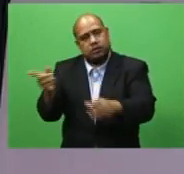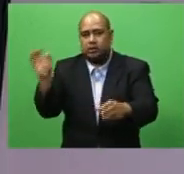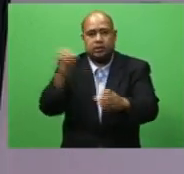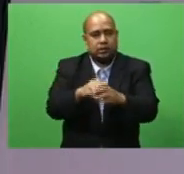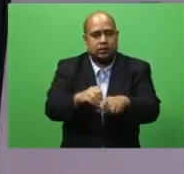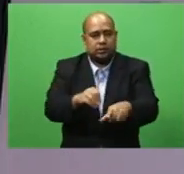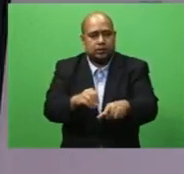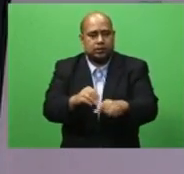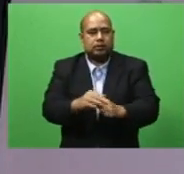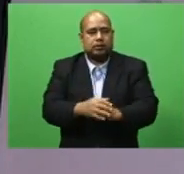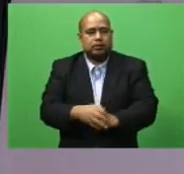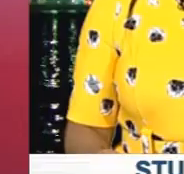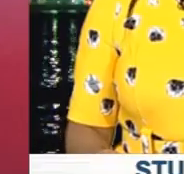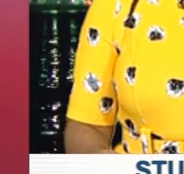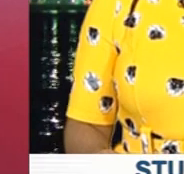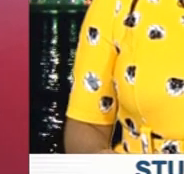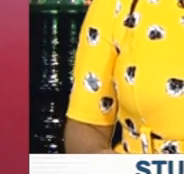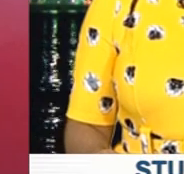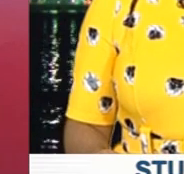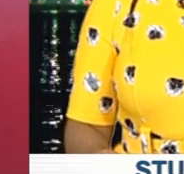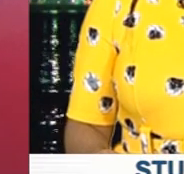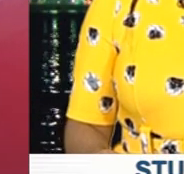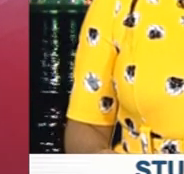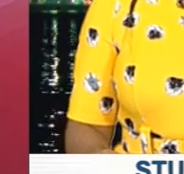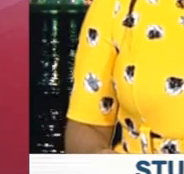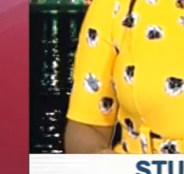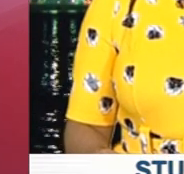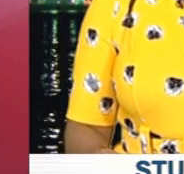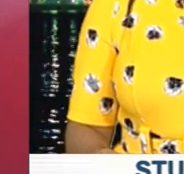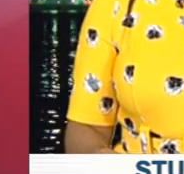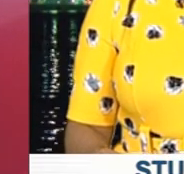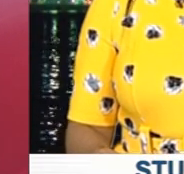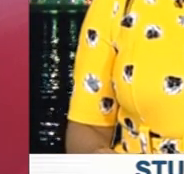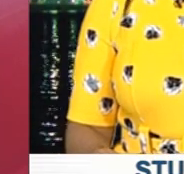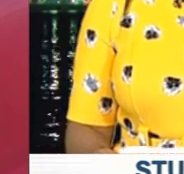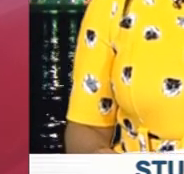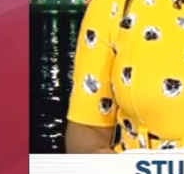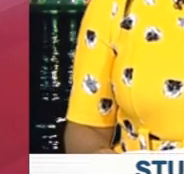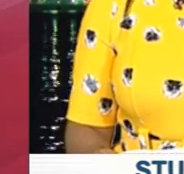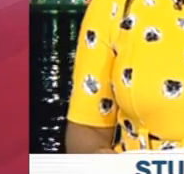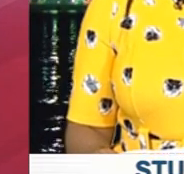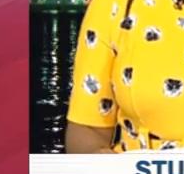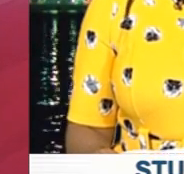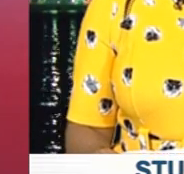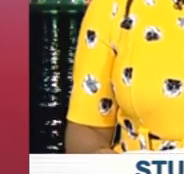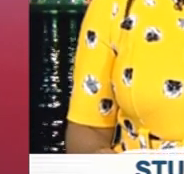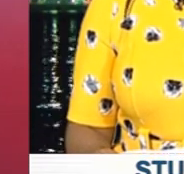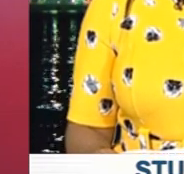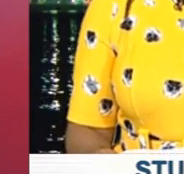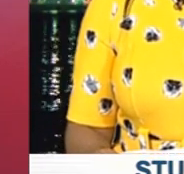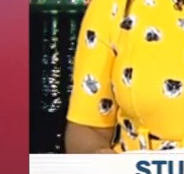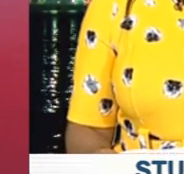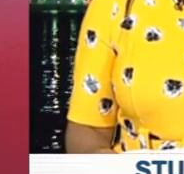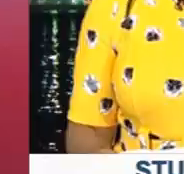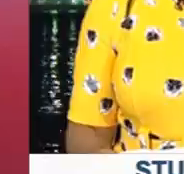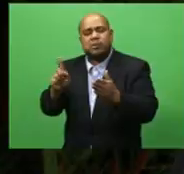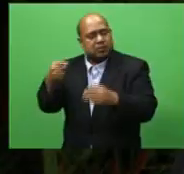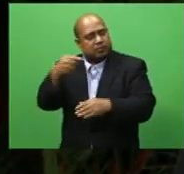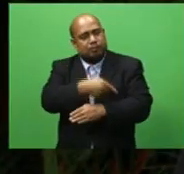Nunn, FBC News. Edwin Nunn joins us live now. Edwin, what else was said by the Supervisor of